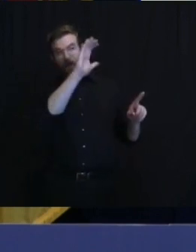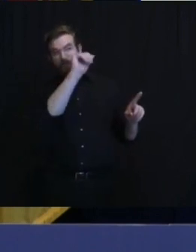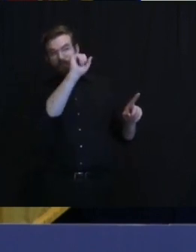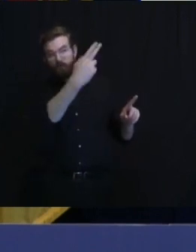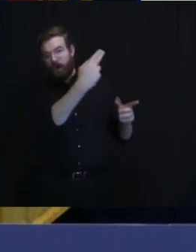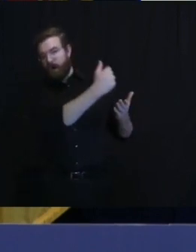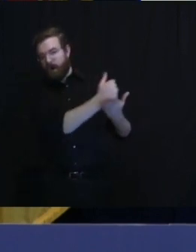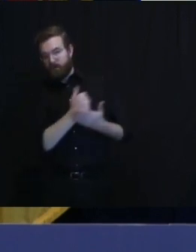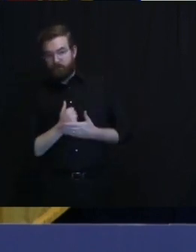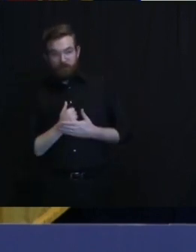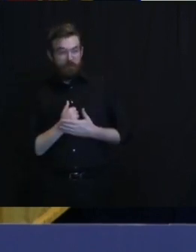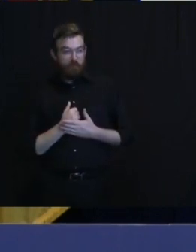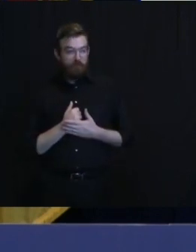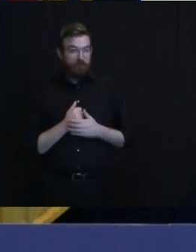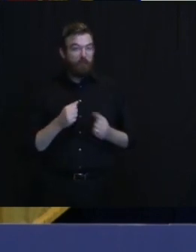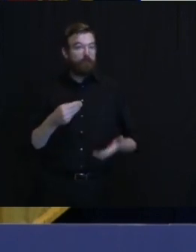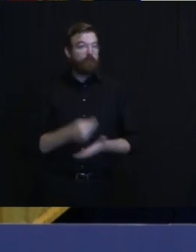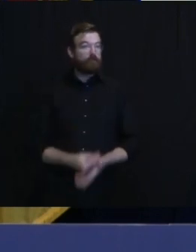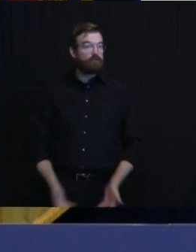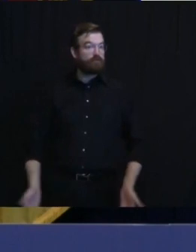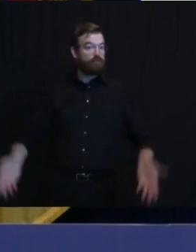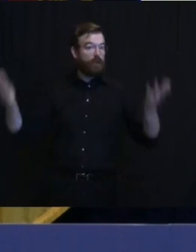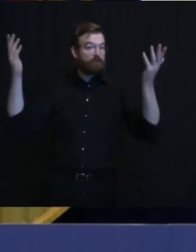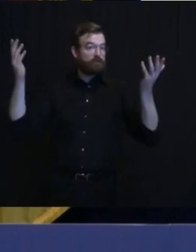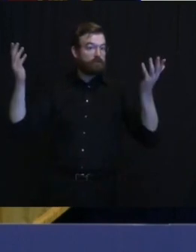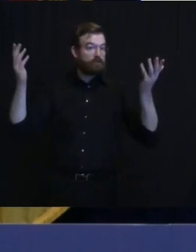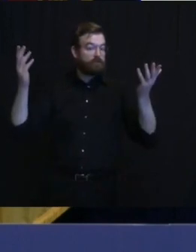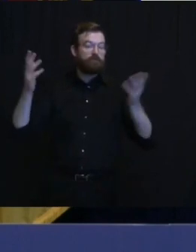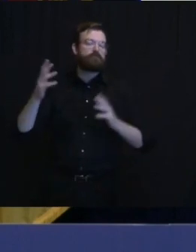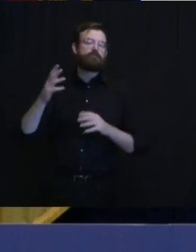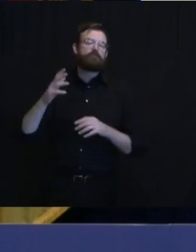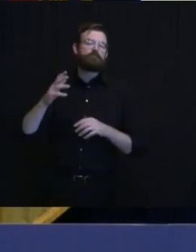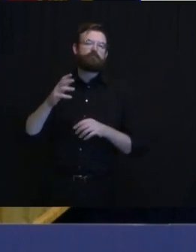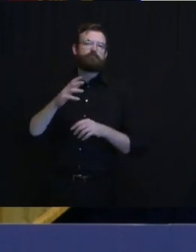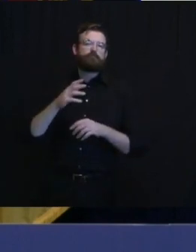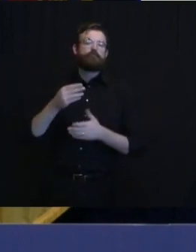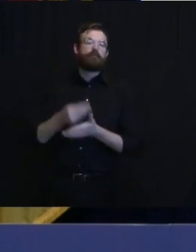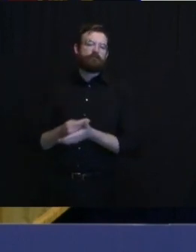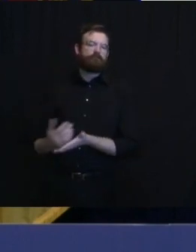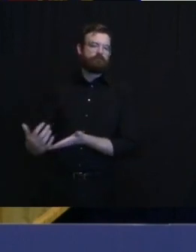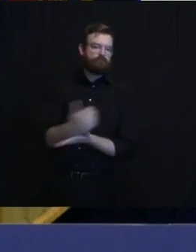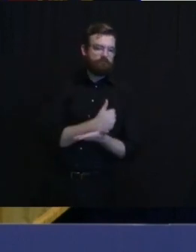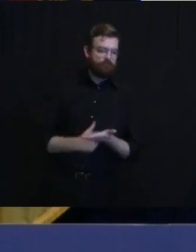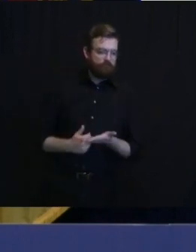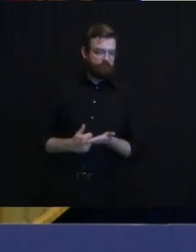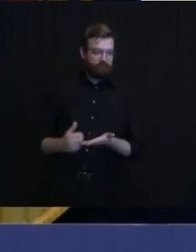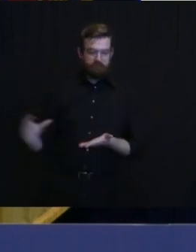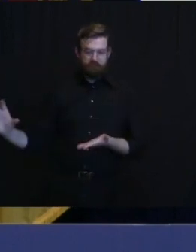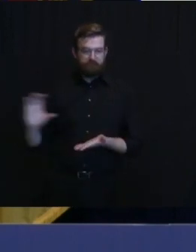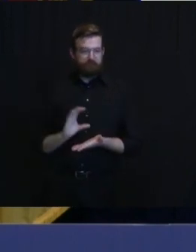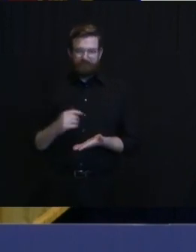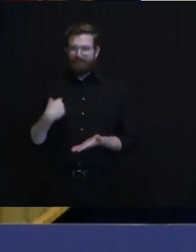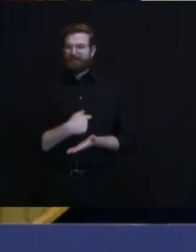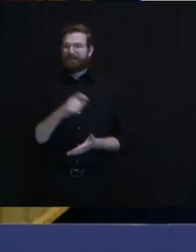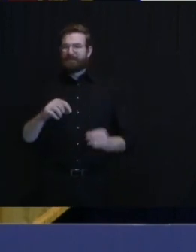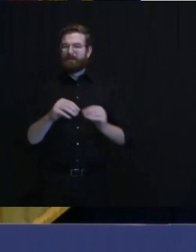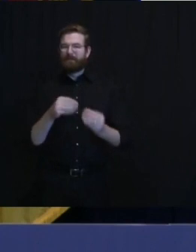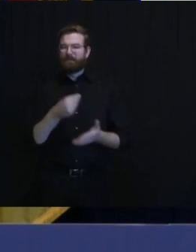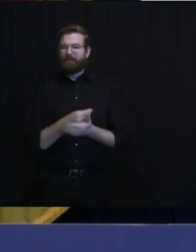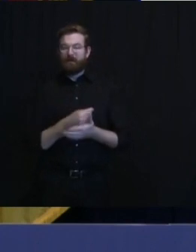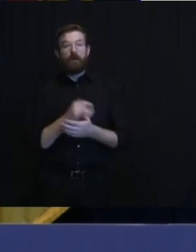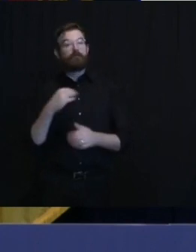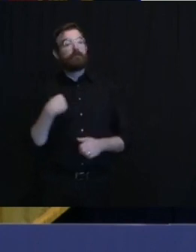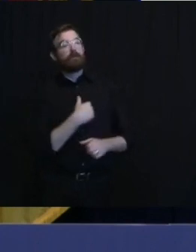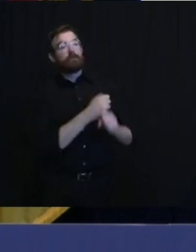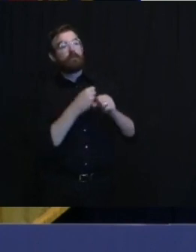if we get that money, and again, we had a nice breakthrough here, and I want to again reiterate that, we'll be able to fund those programs. I don't